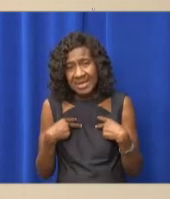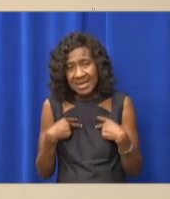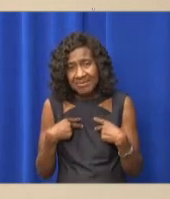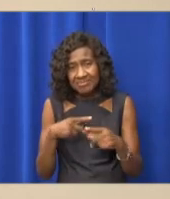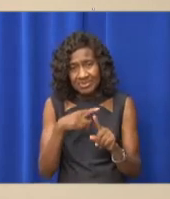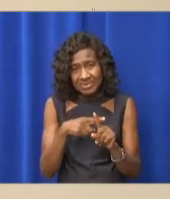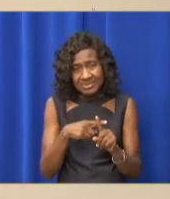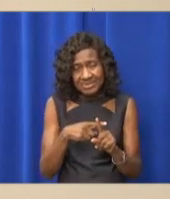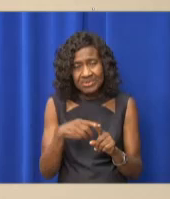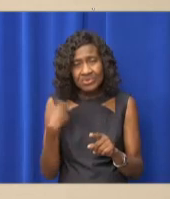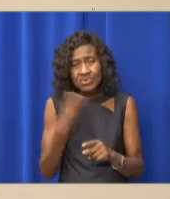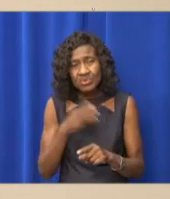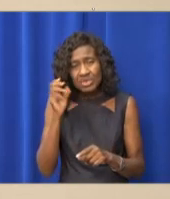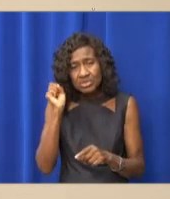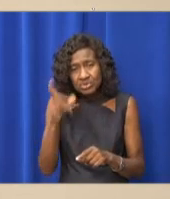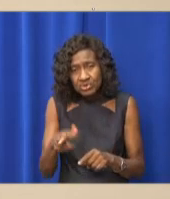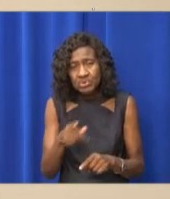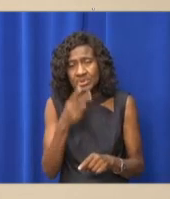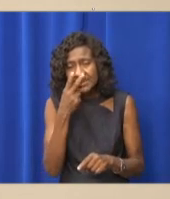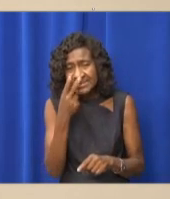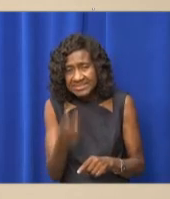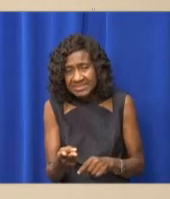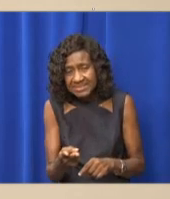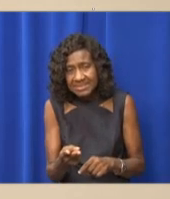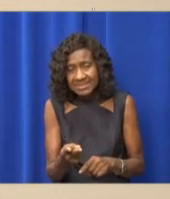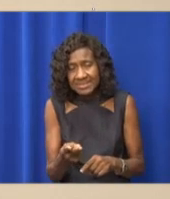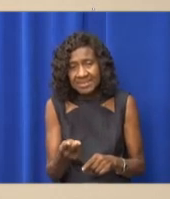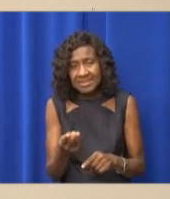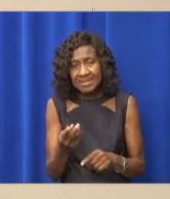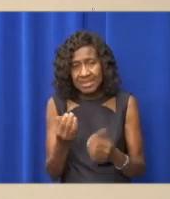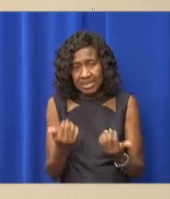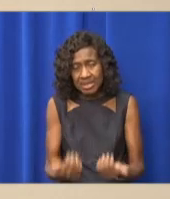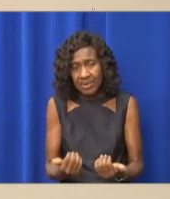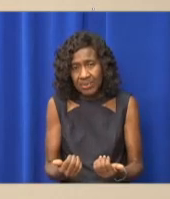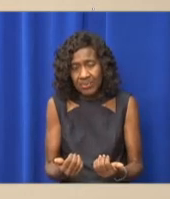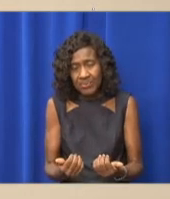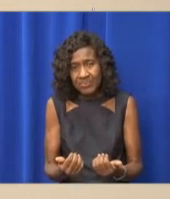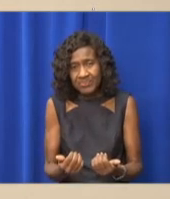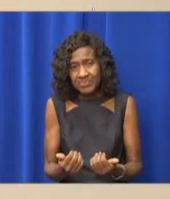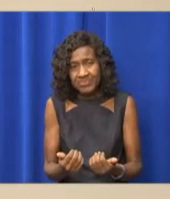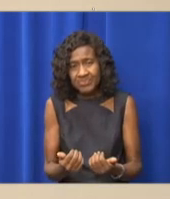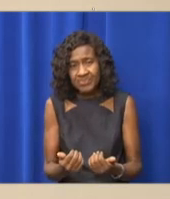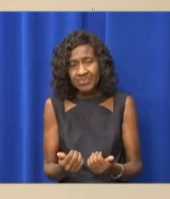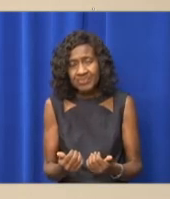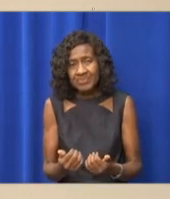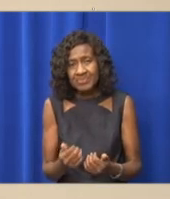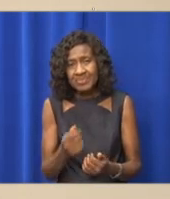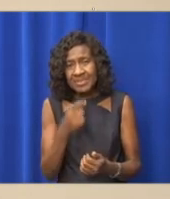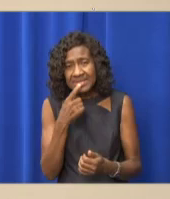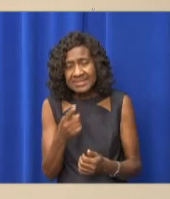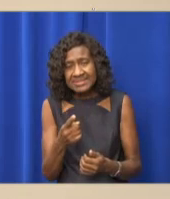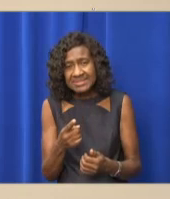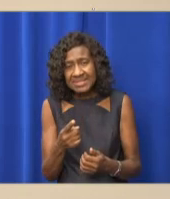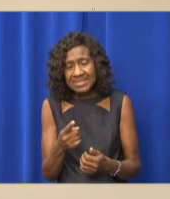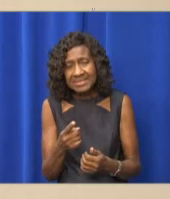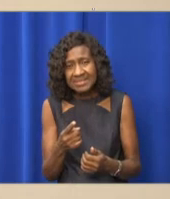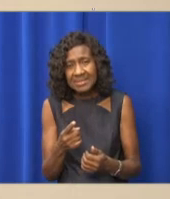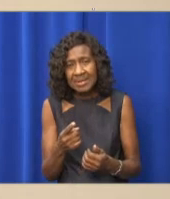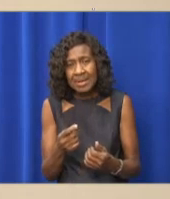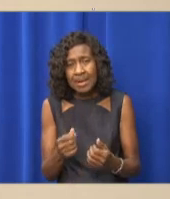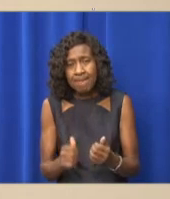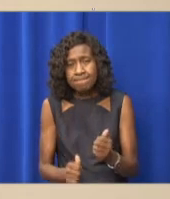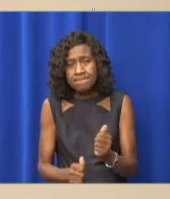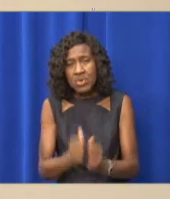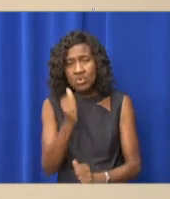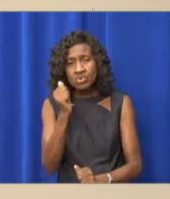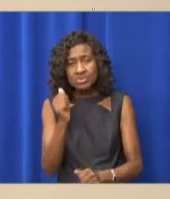high percentage of people in this territory, this country, seem to be asymptomatic, so we